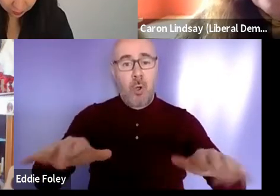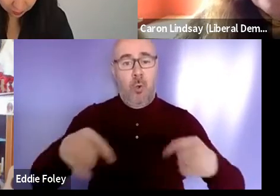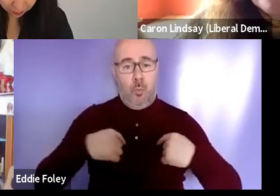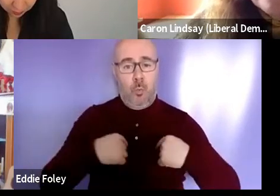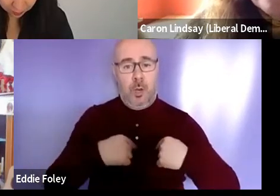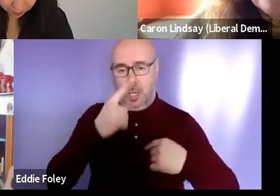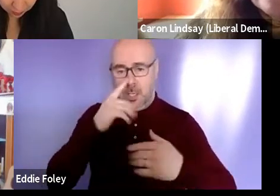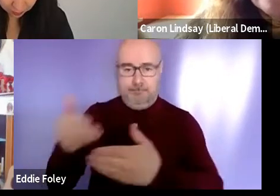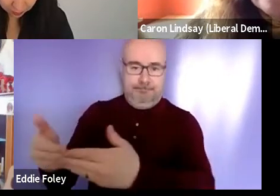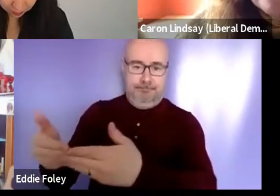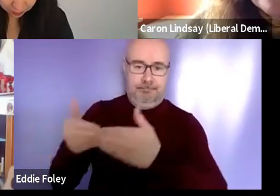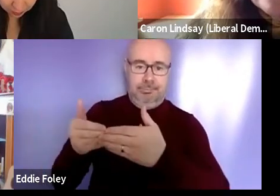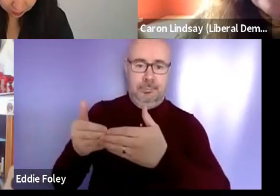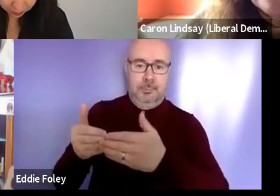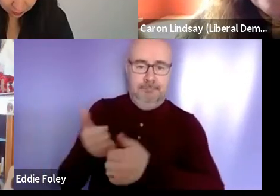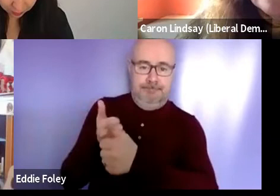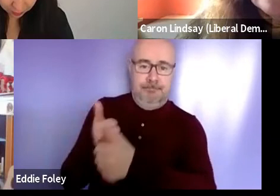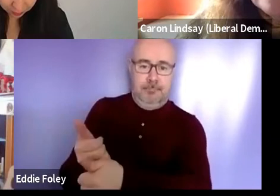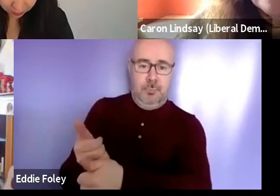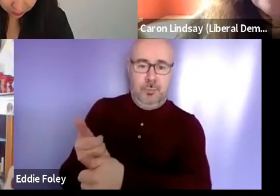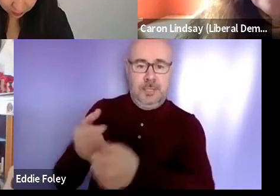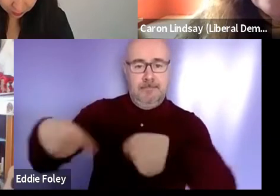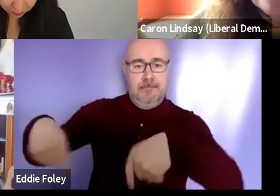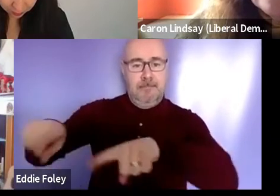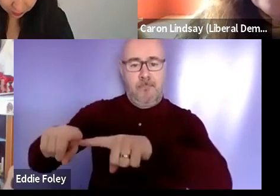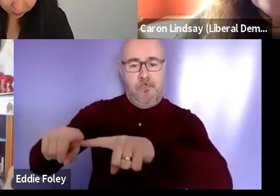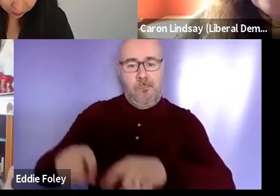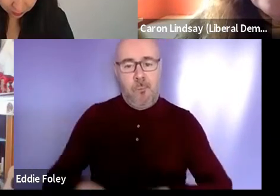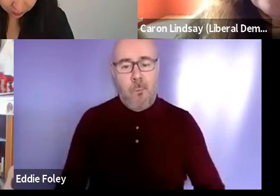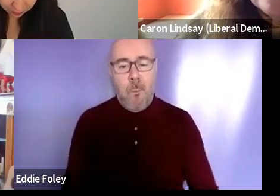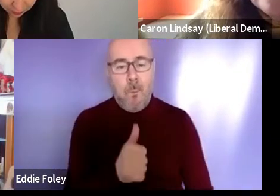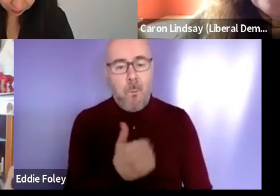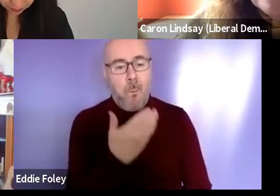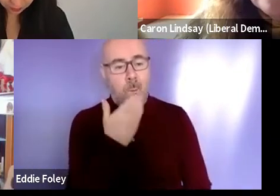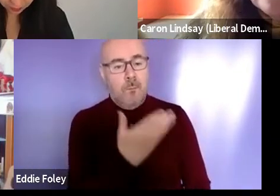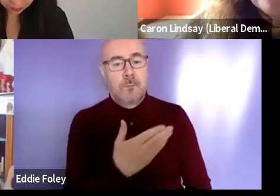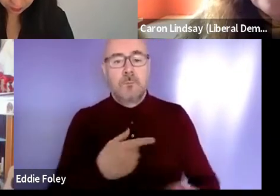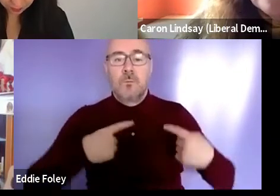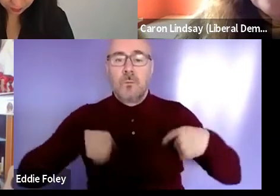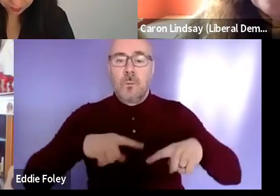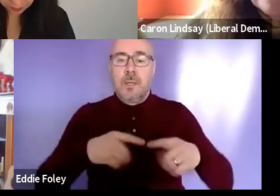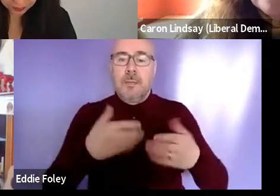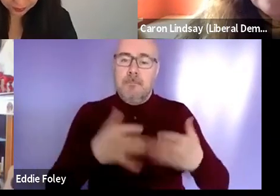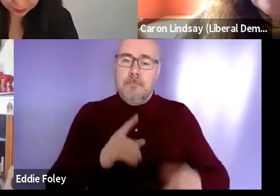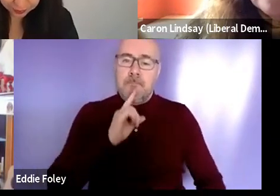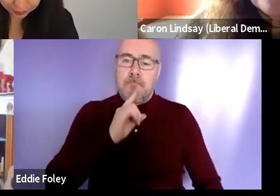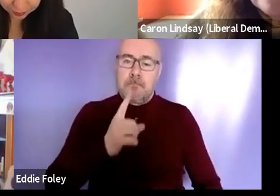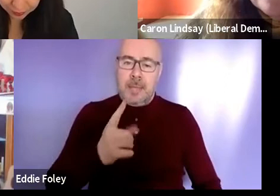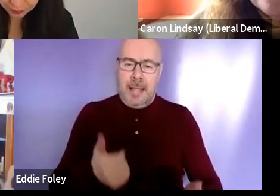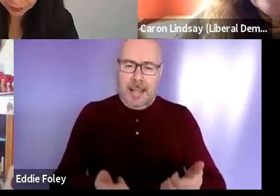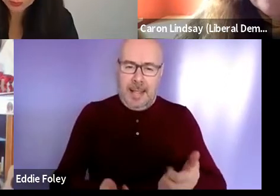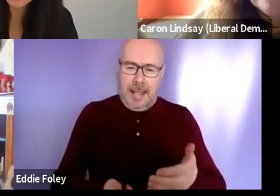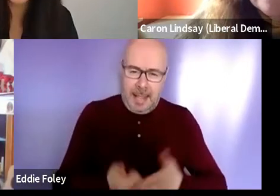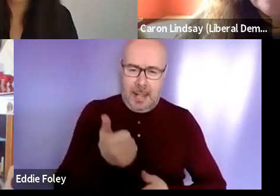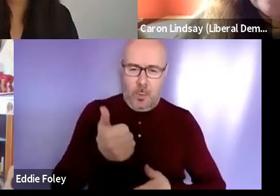you very much for that. I mean, my question in response to that is that we've talked about participation. We've had some questions coming in that I